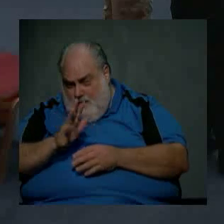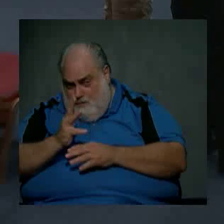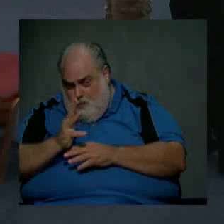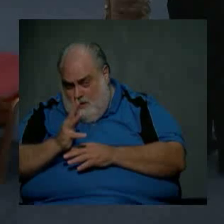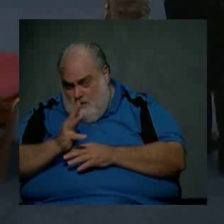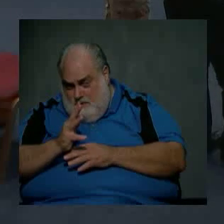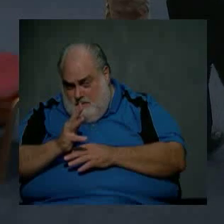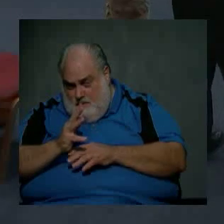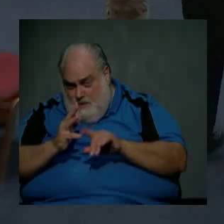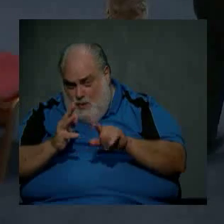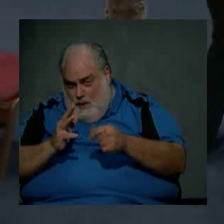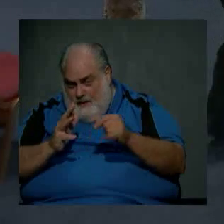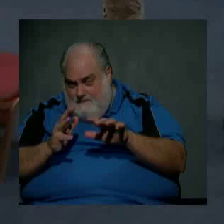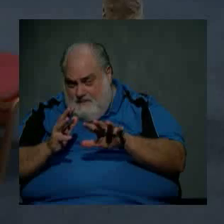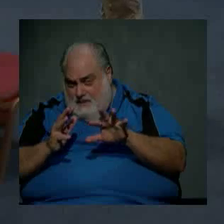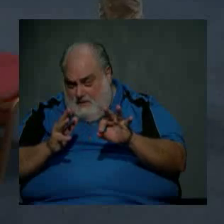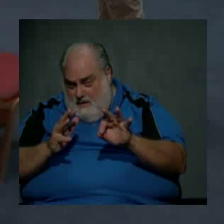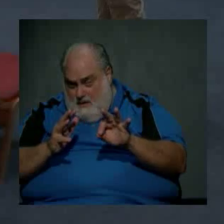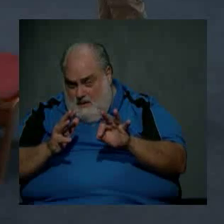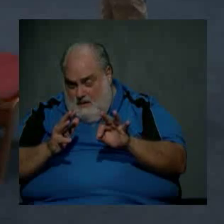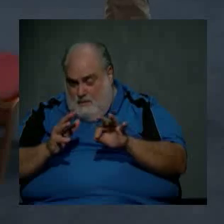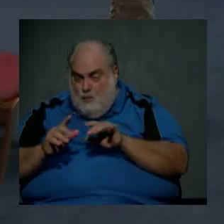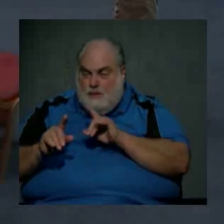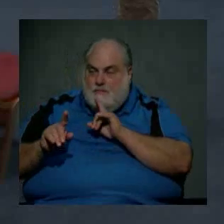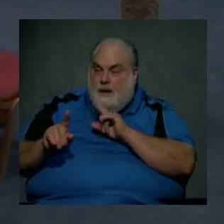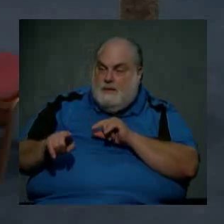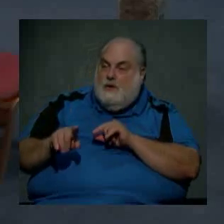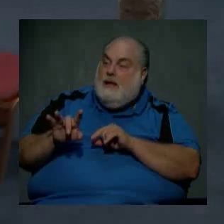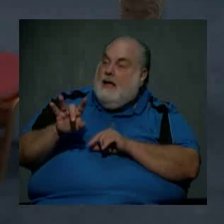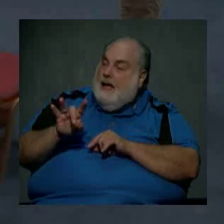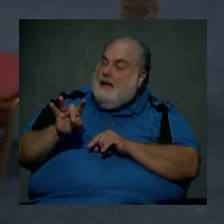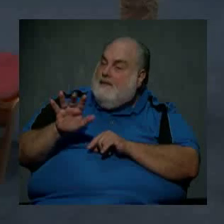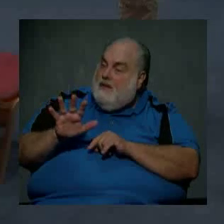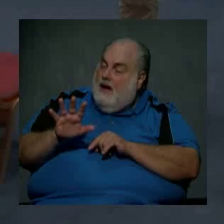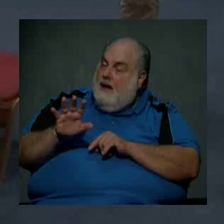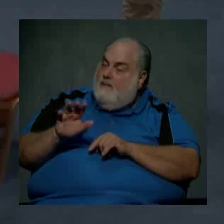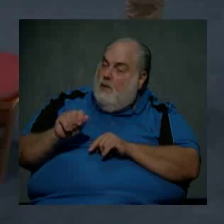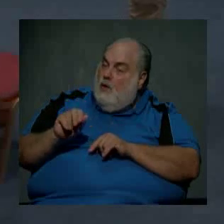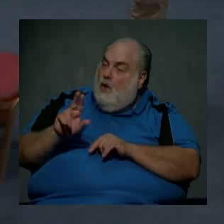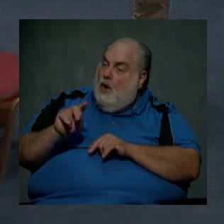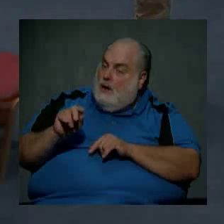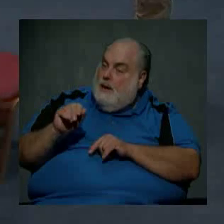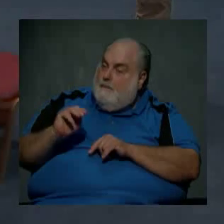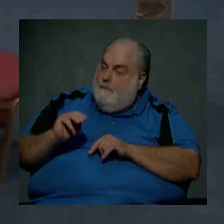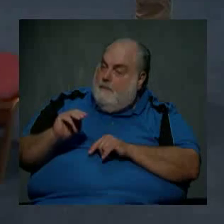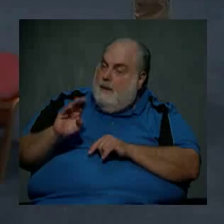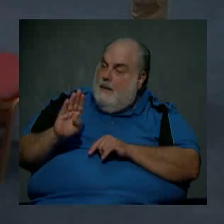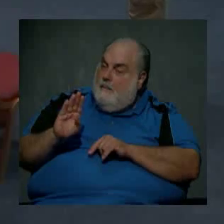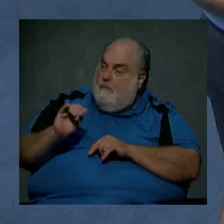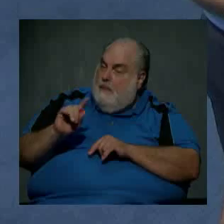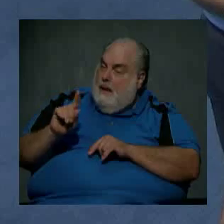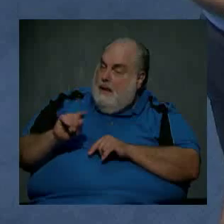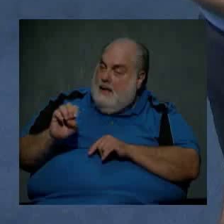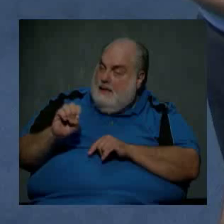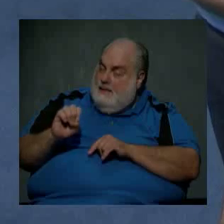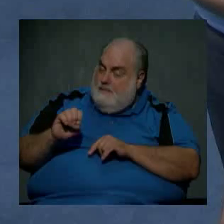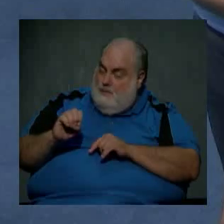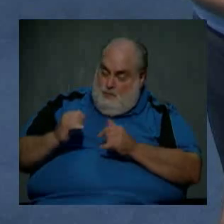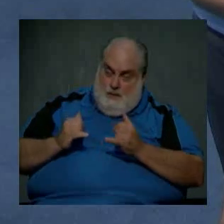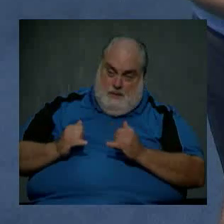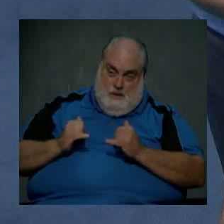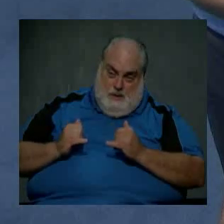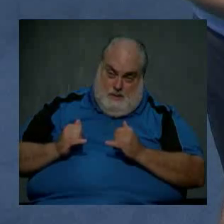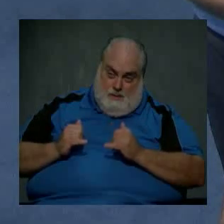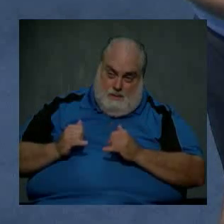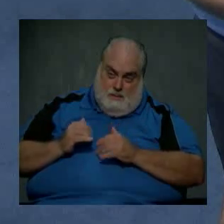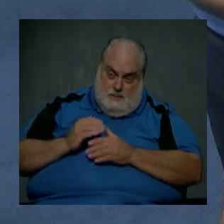trees, but only 59 are affected? Is that? There's 85 autumn blaze maples down there in the district right now. Excuse me. Some of them